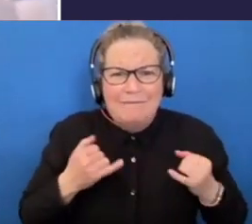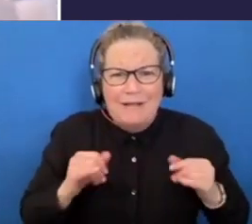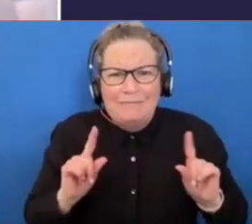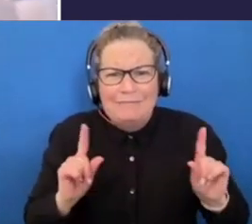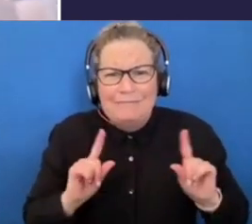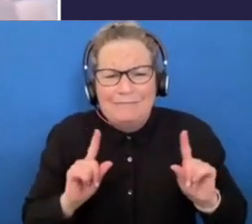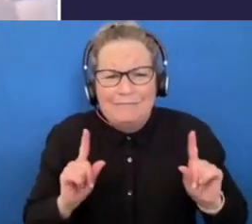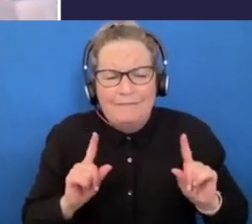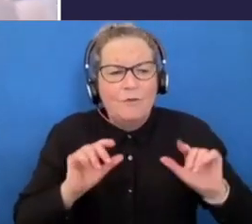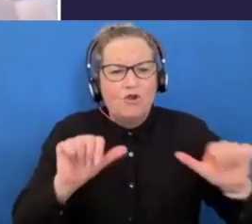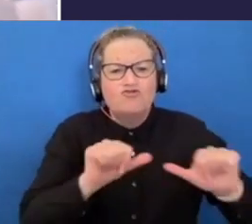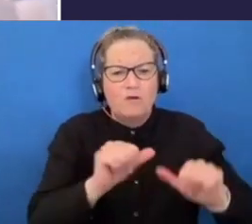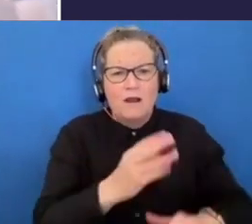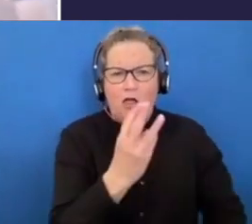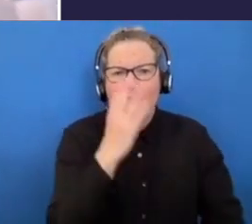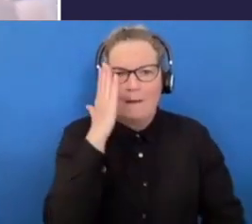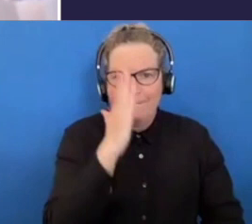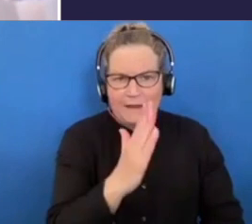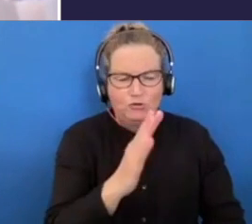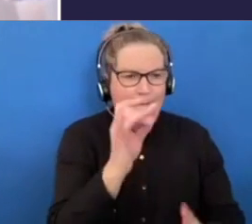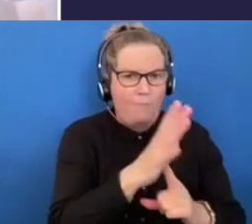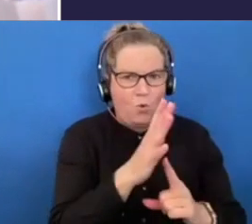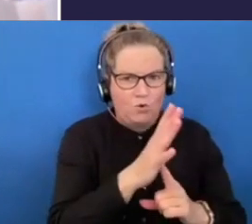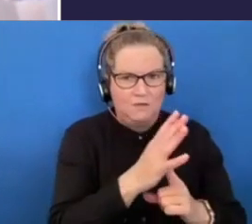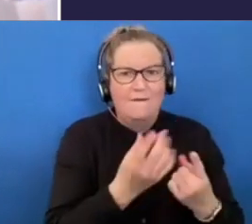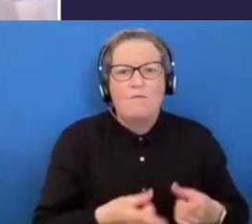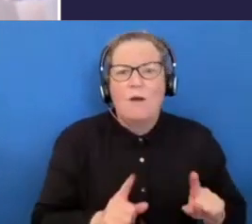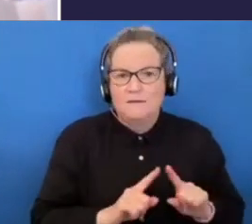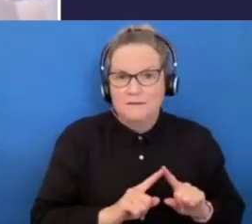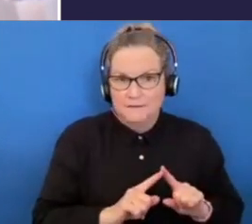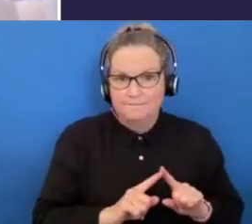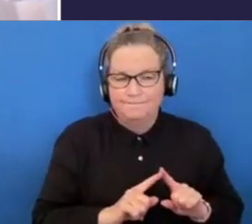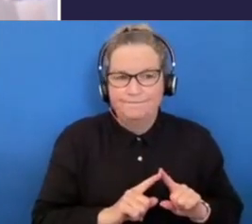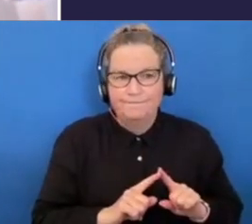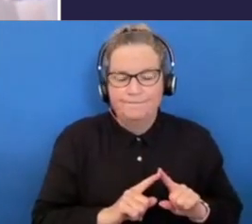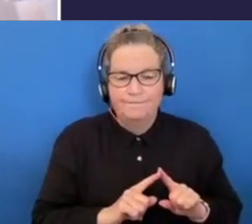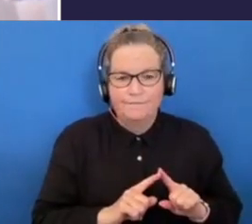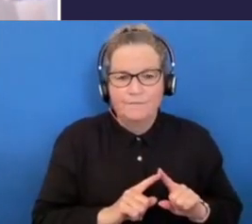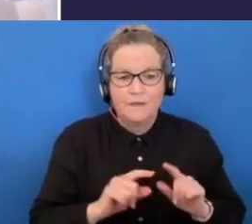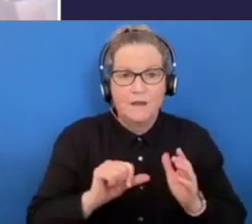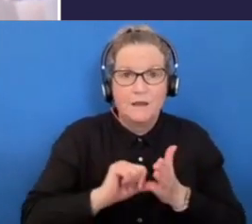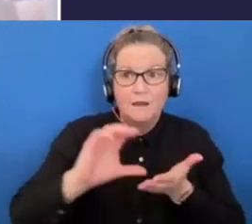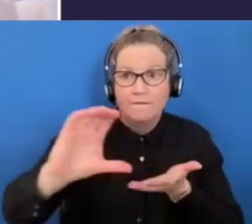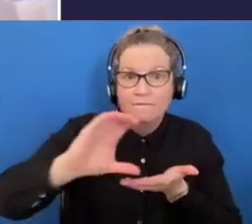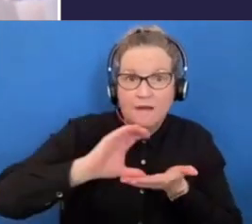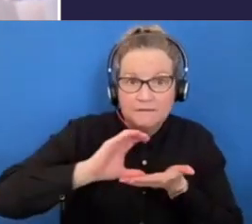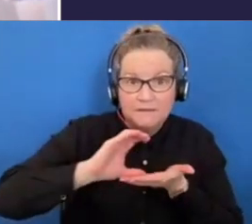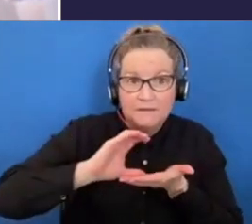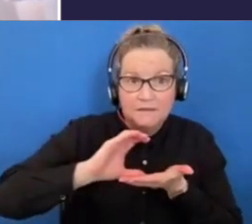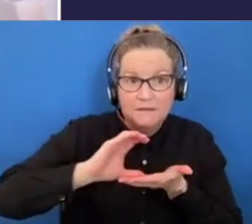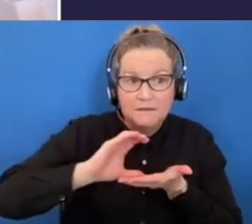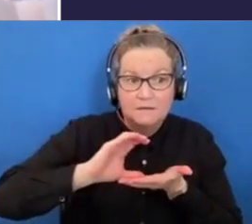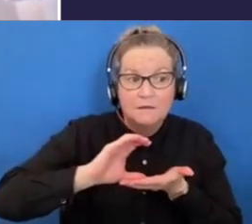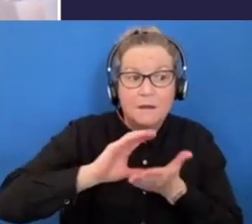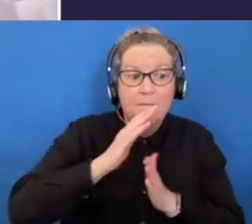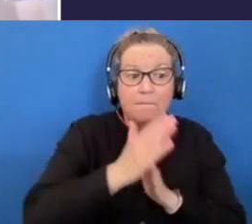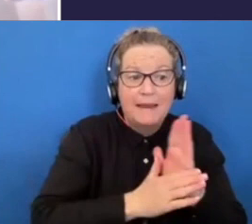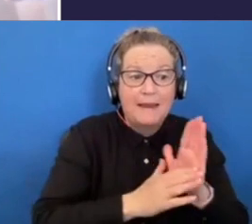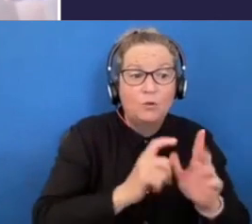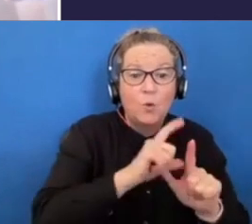their own space. So that was important to us. We got funding for Jessica to be supported in her own